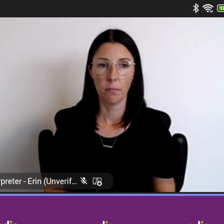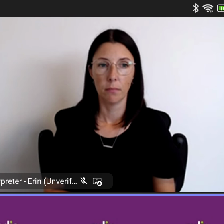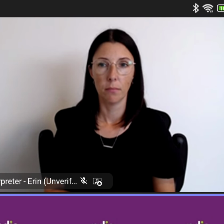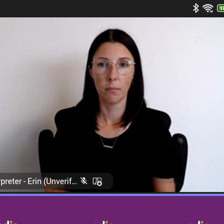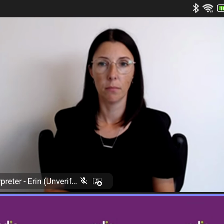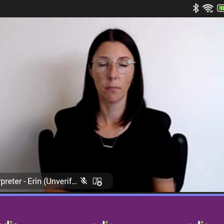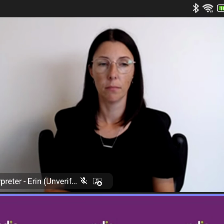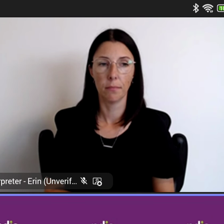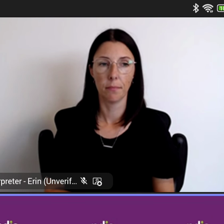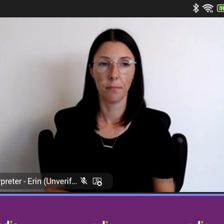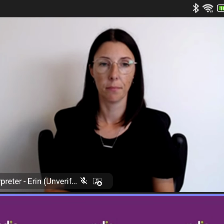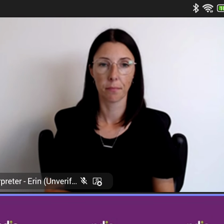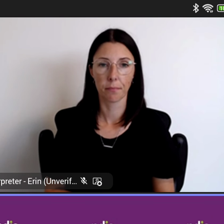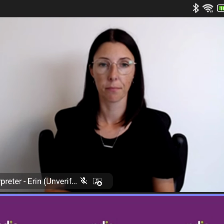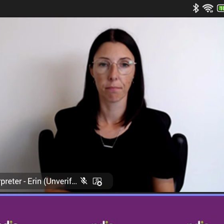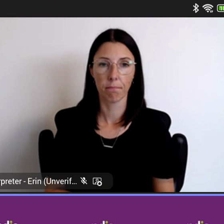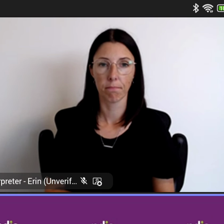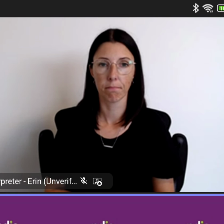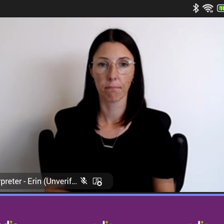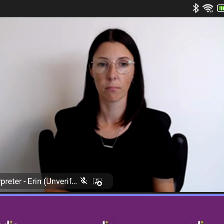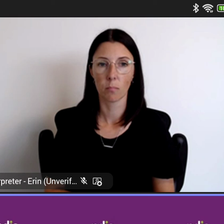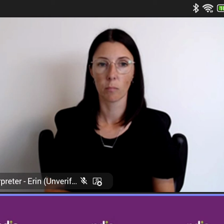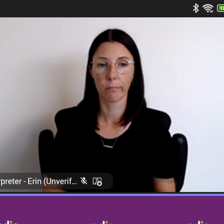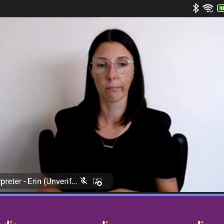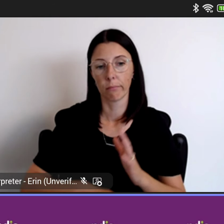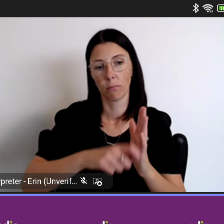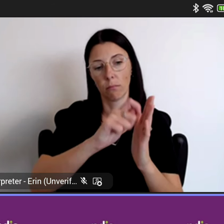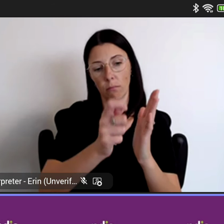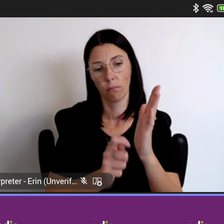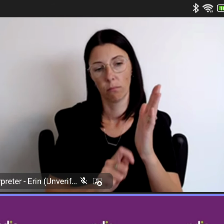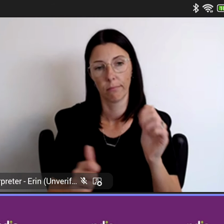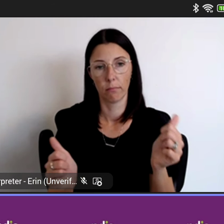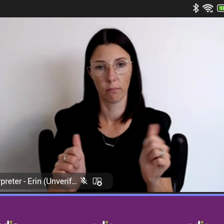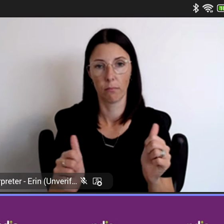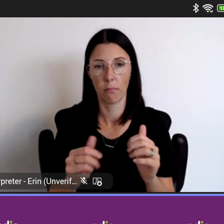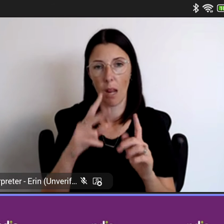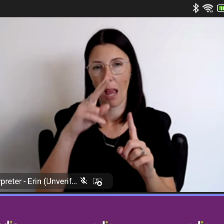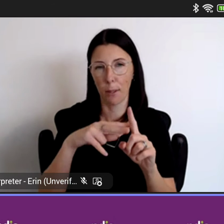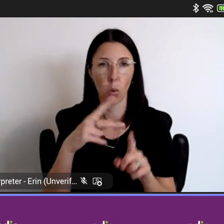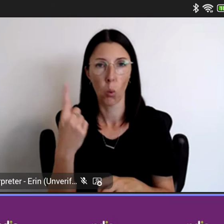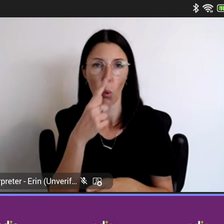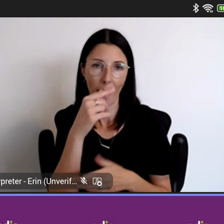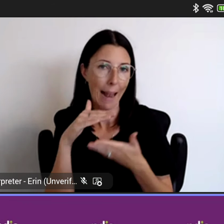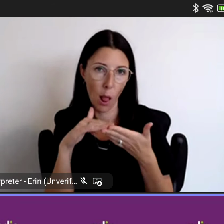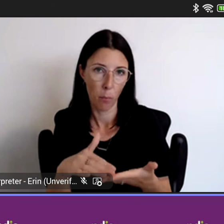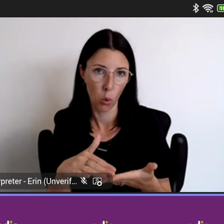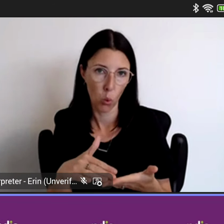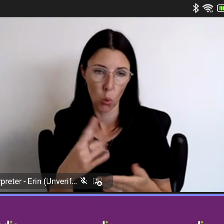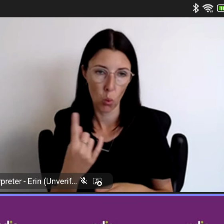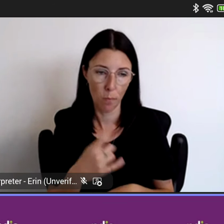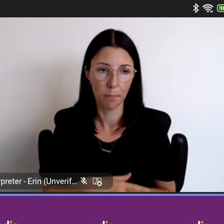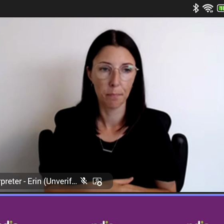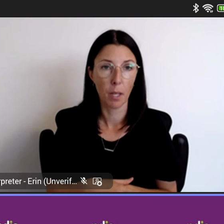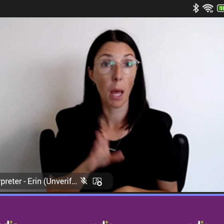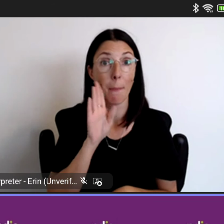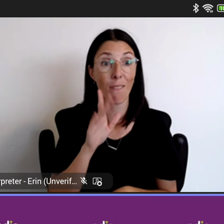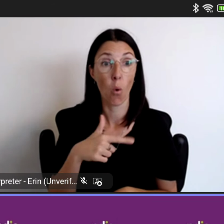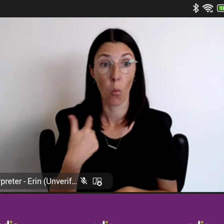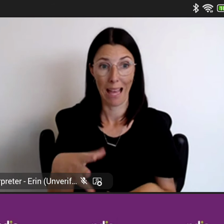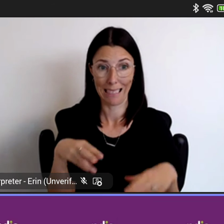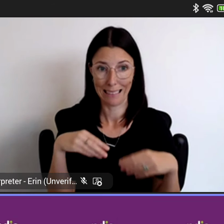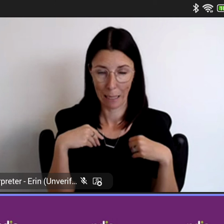Who can help you complete an application? Before we accept your application, we make sure it's from you or someone